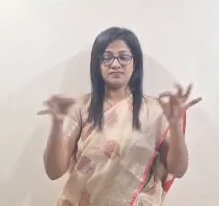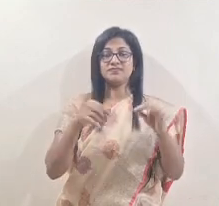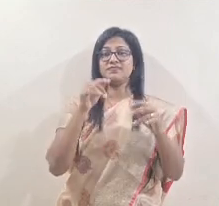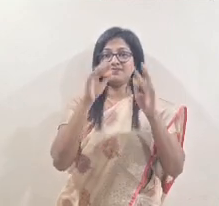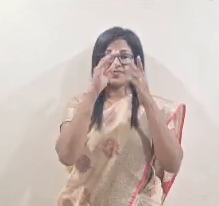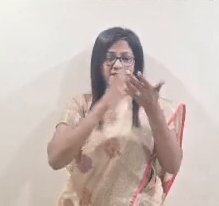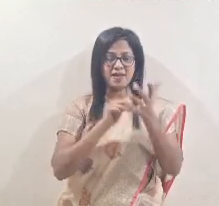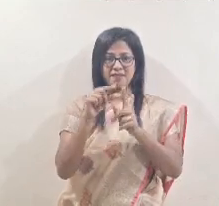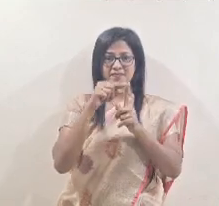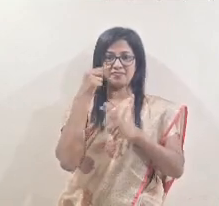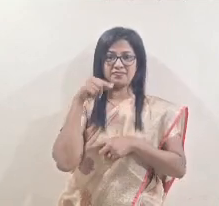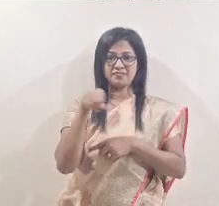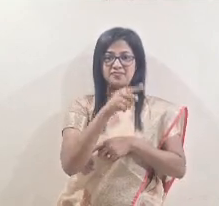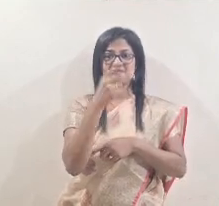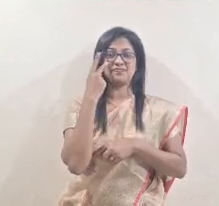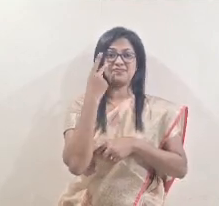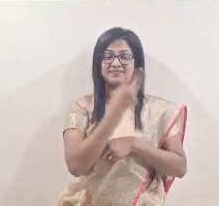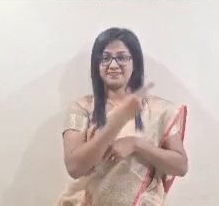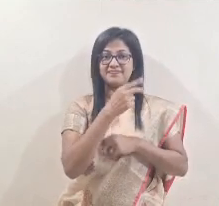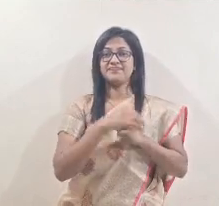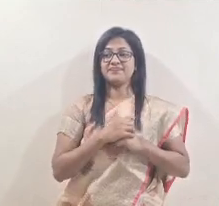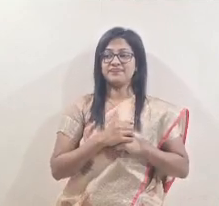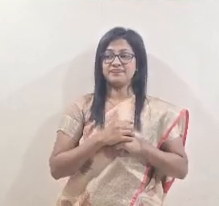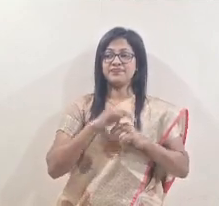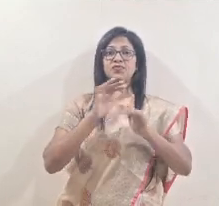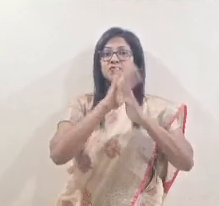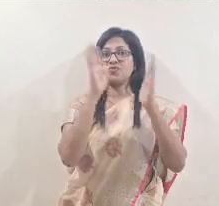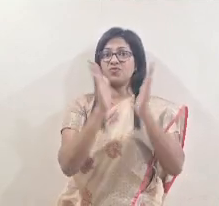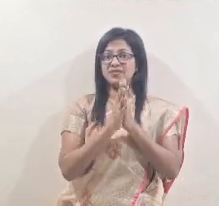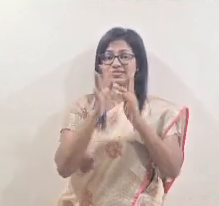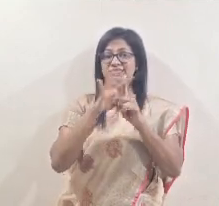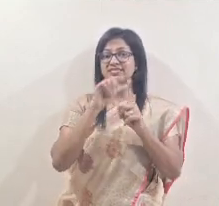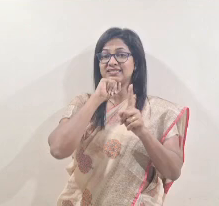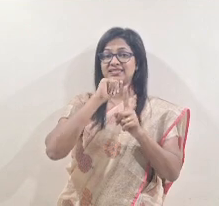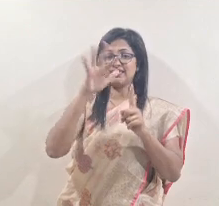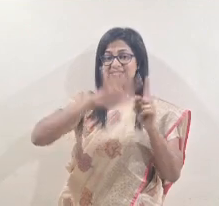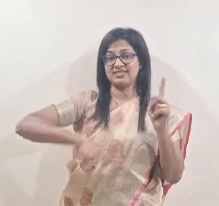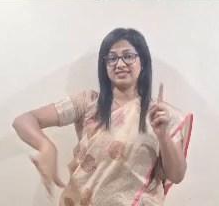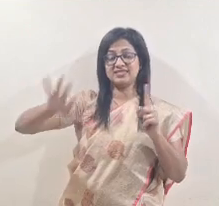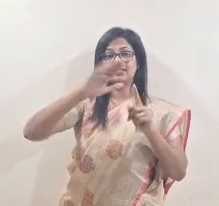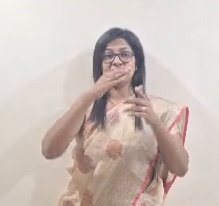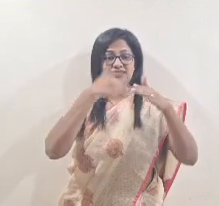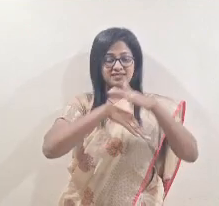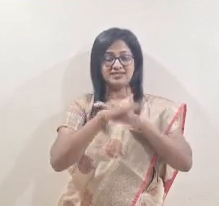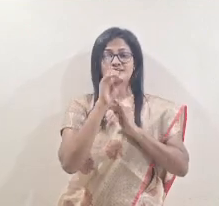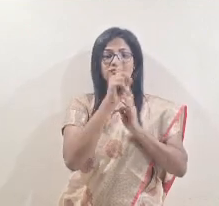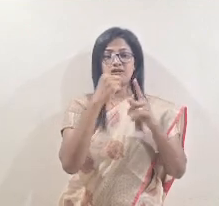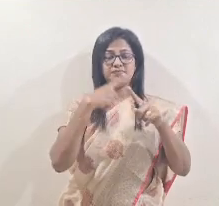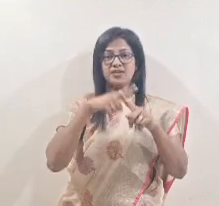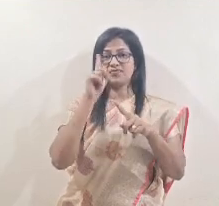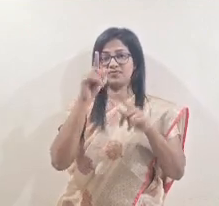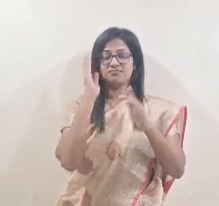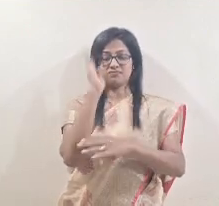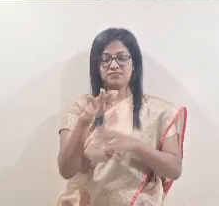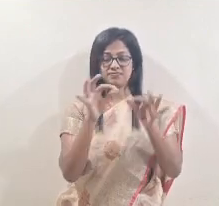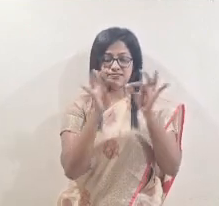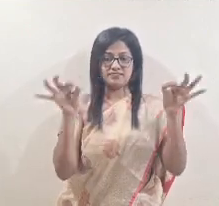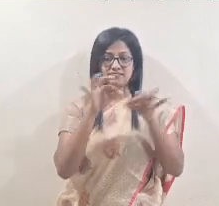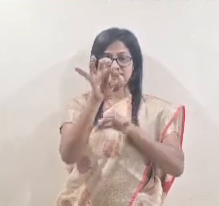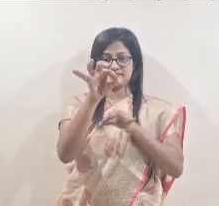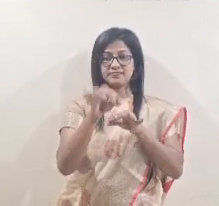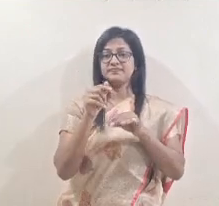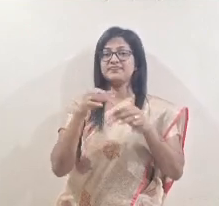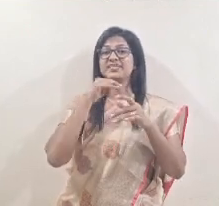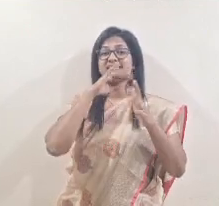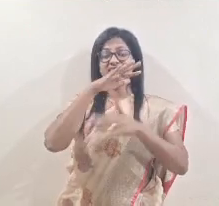see uh, the whole of the area of Delhi, the road network is being graded into 1 by 1 kilometer. So the